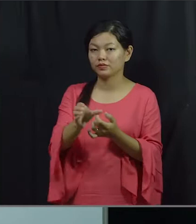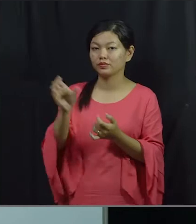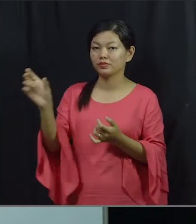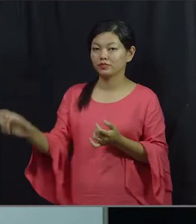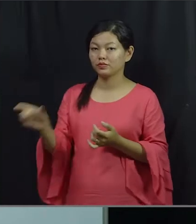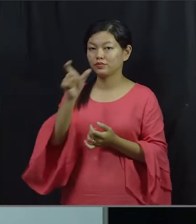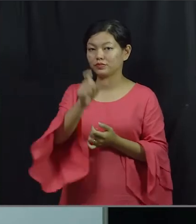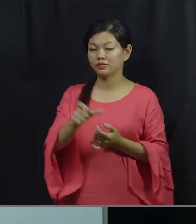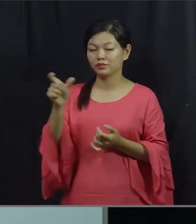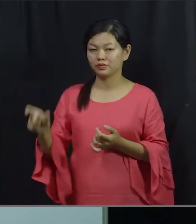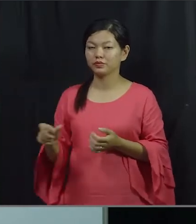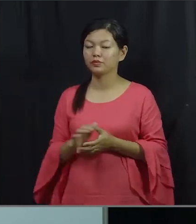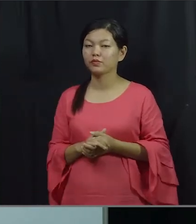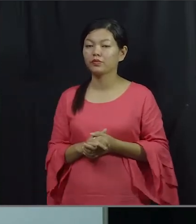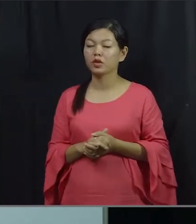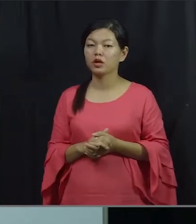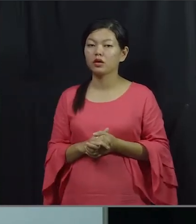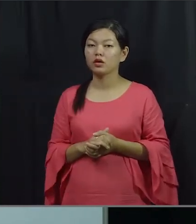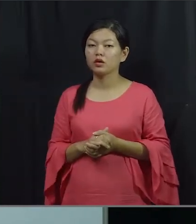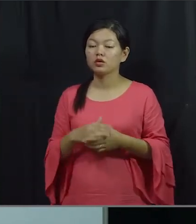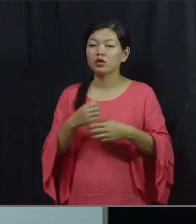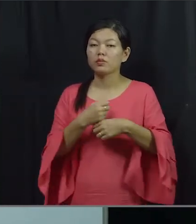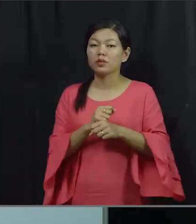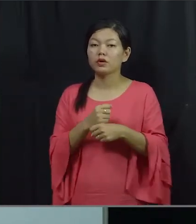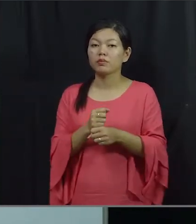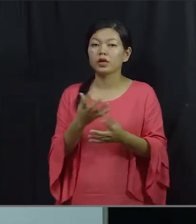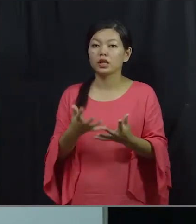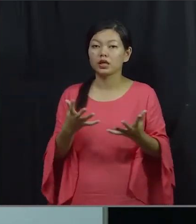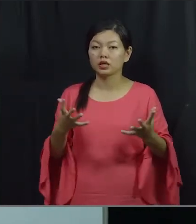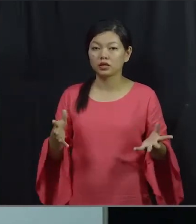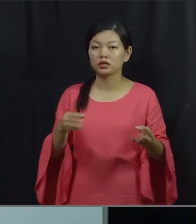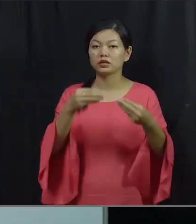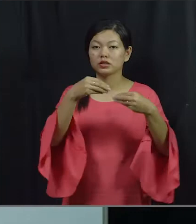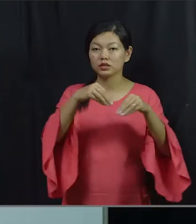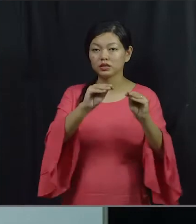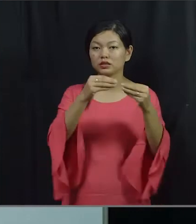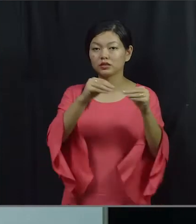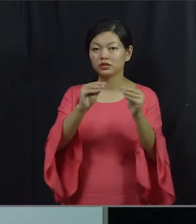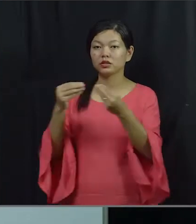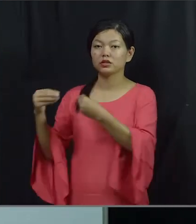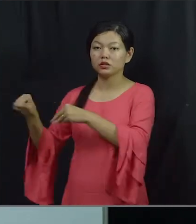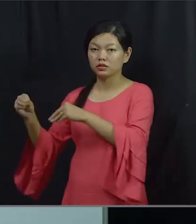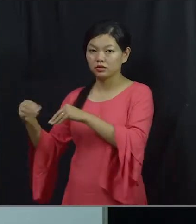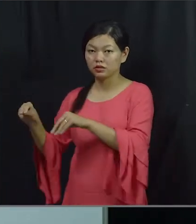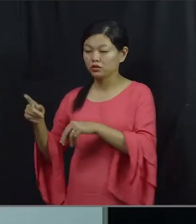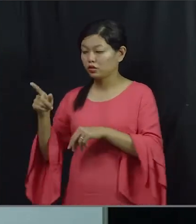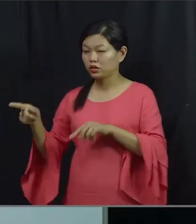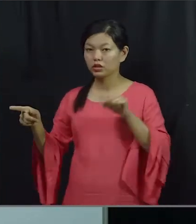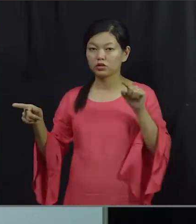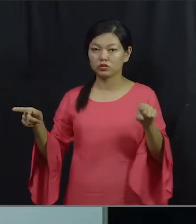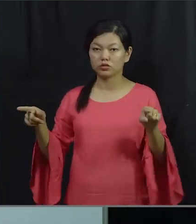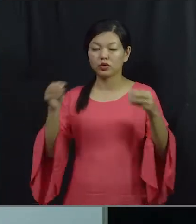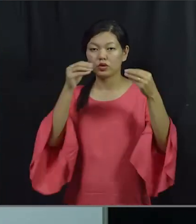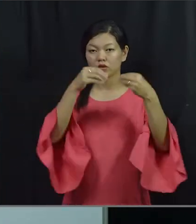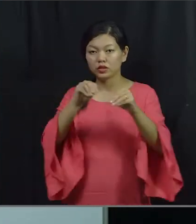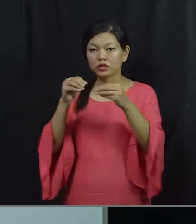the ultimate customer. Okay, so this wholesaler and retailers bridge the gap between the producers and the customer. So